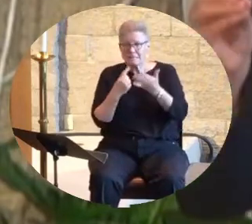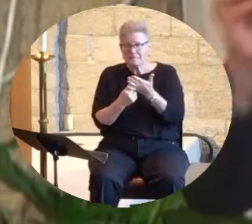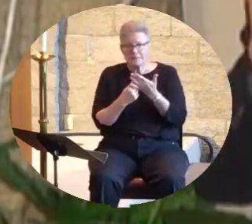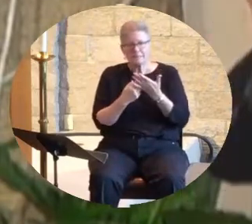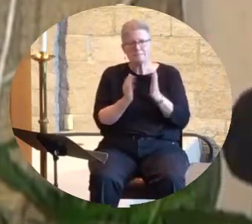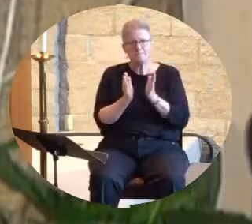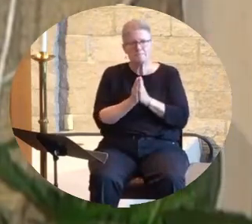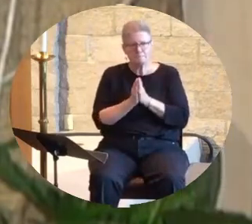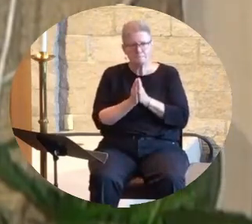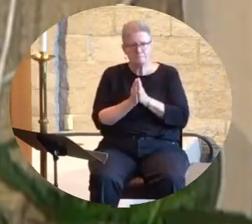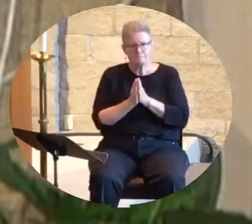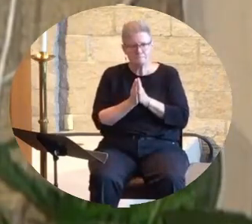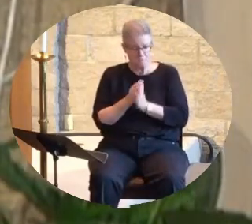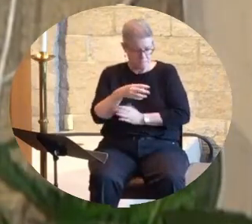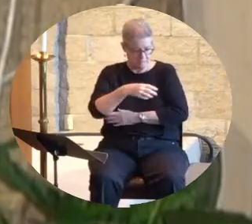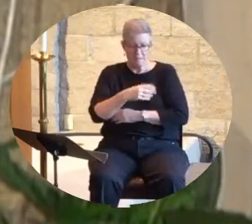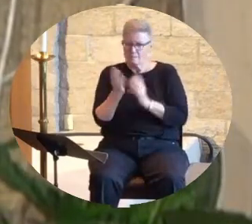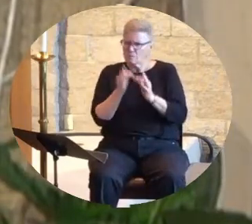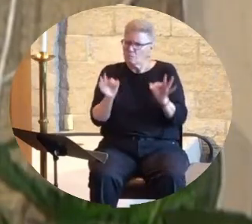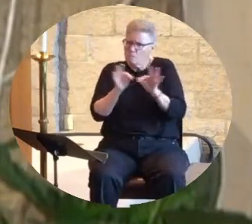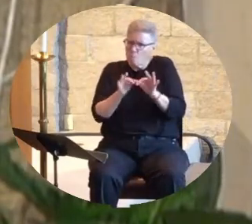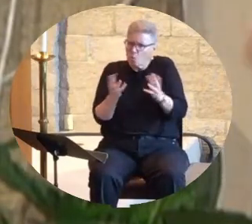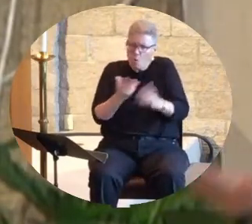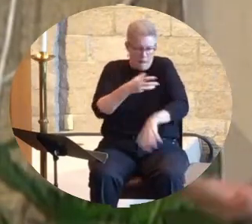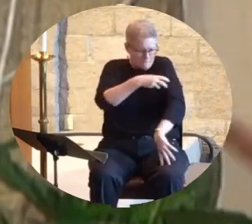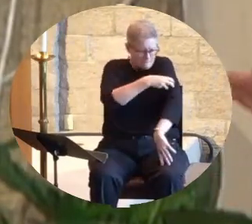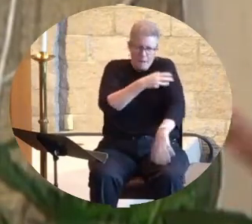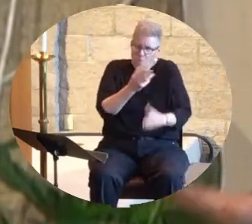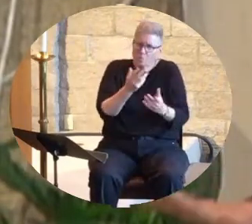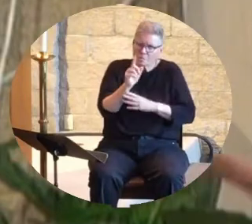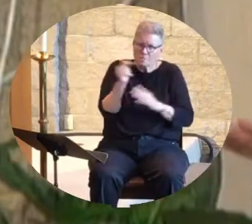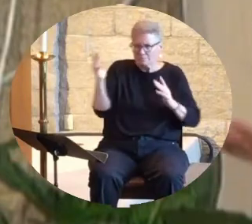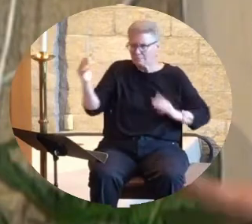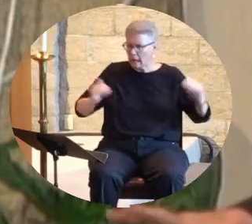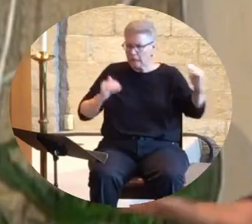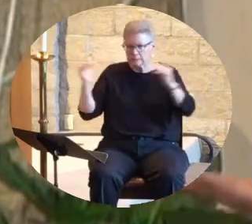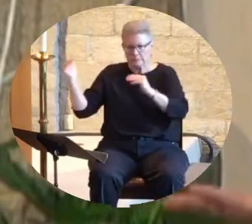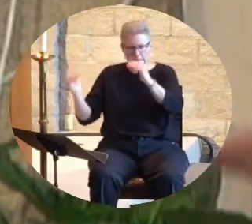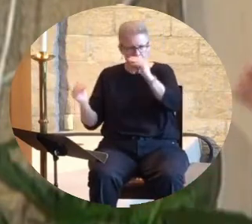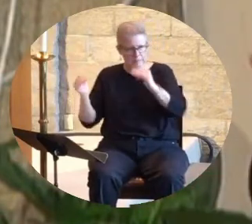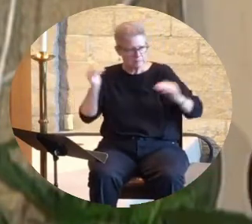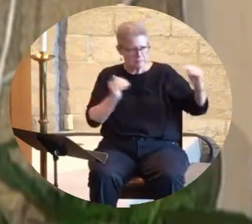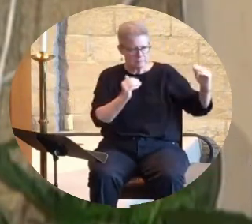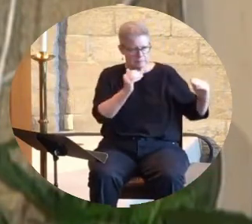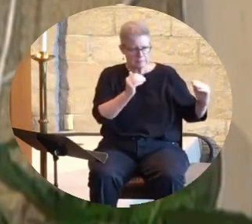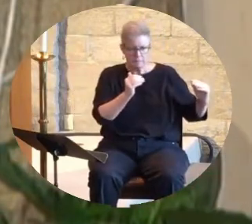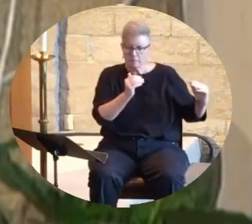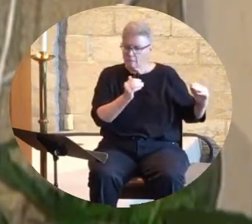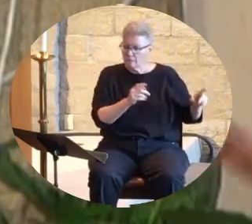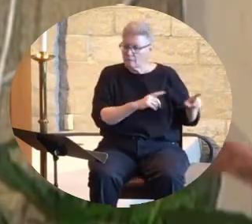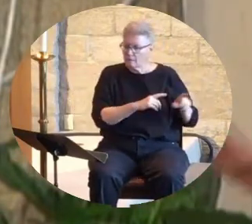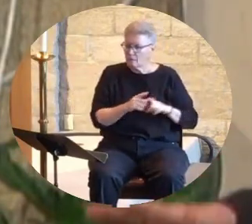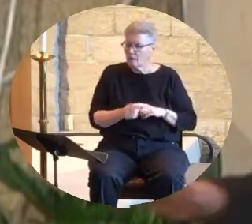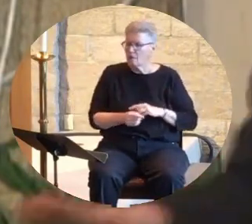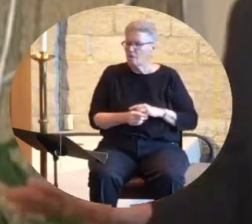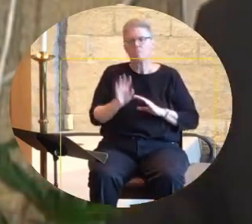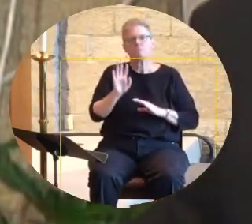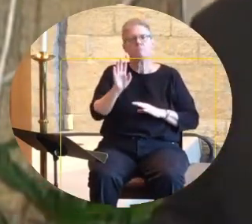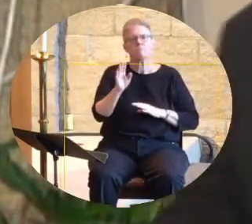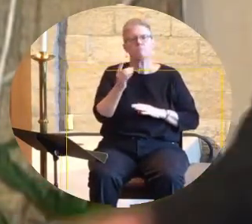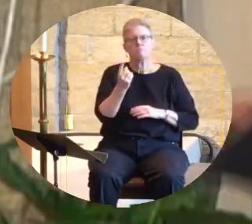balancing these powers. Of balancing these powers. And he also talked, you know, when one thing is